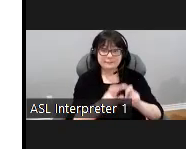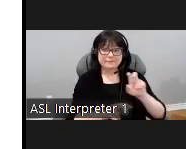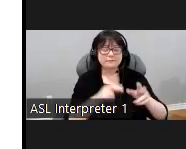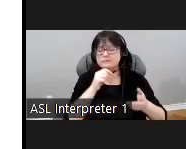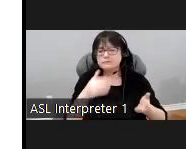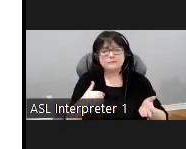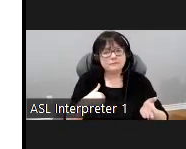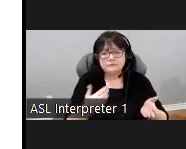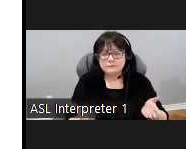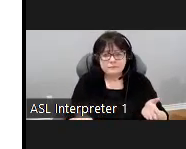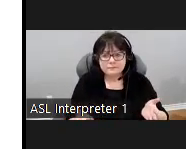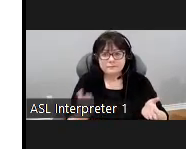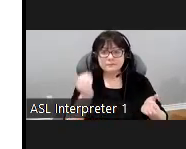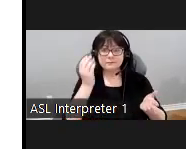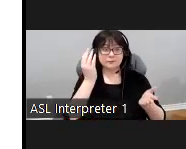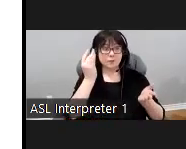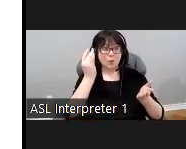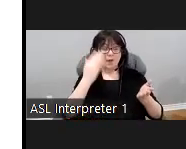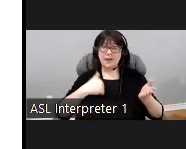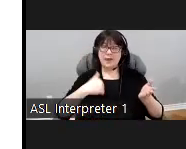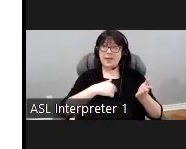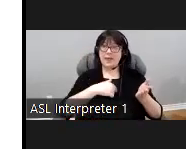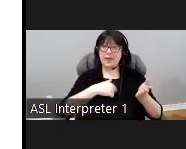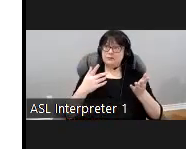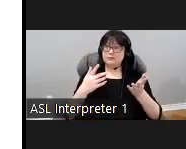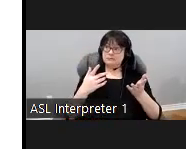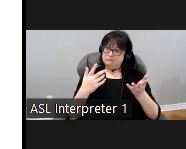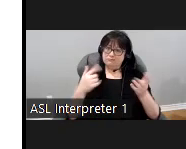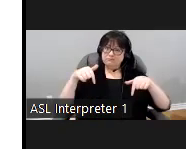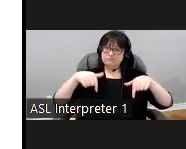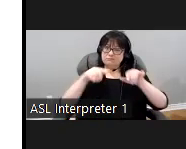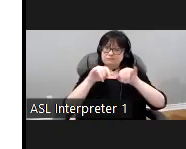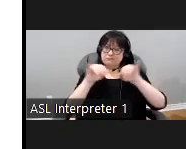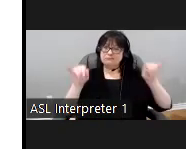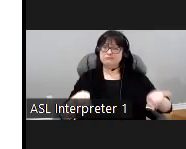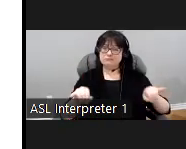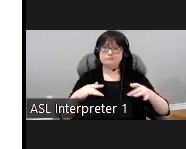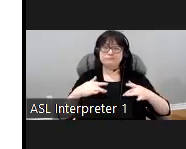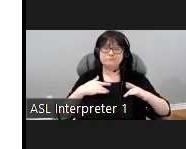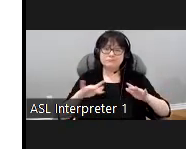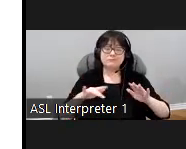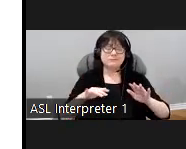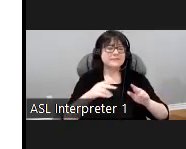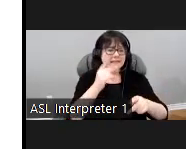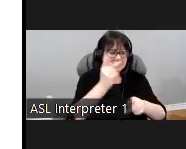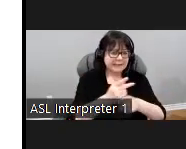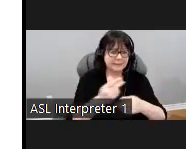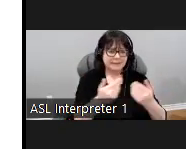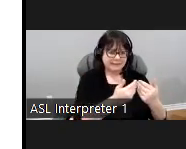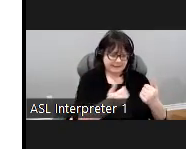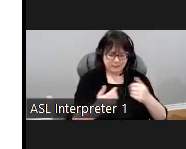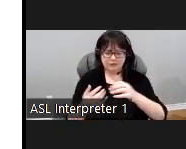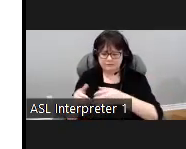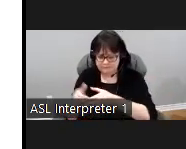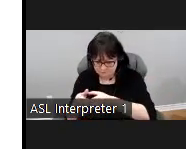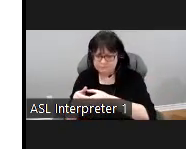are structured in our systems to address the issue in sort of silos and disciplines. Learning